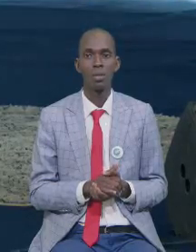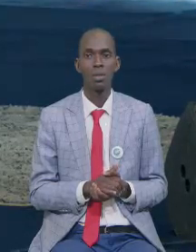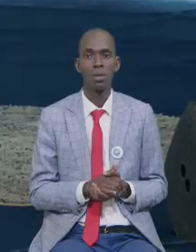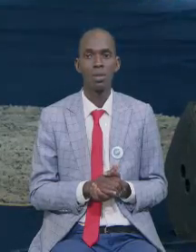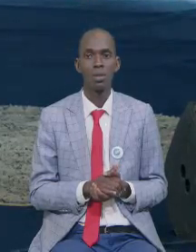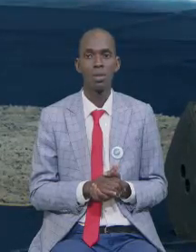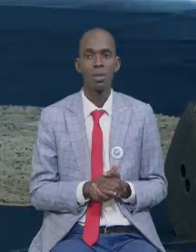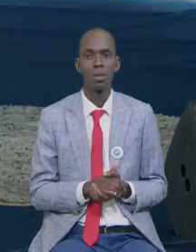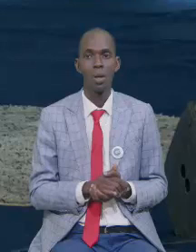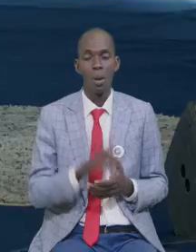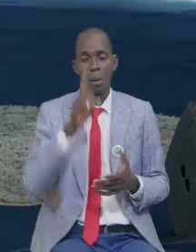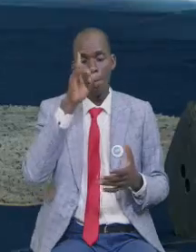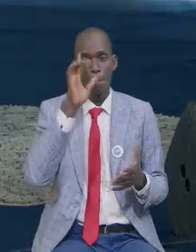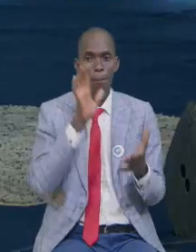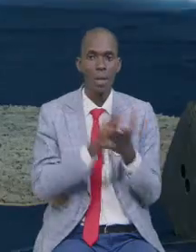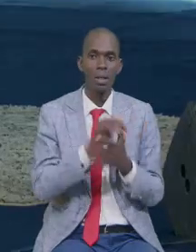believe,